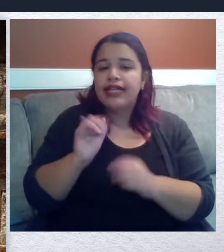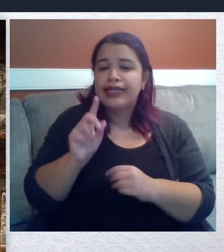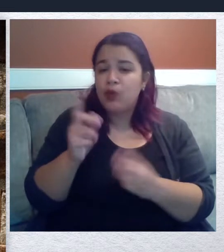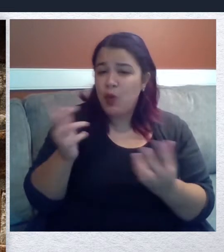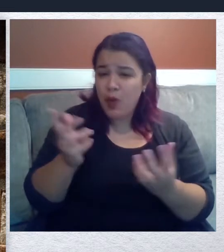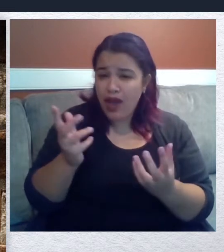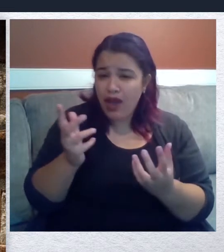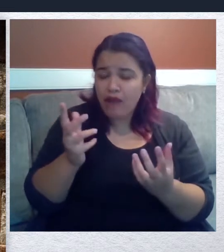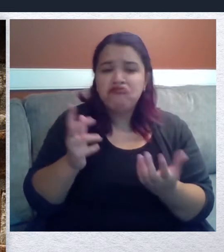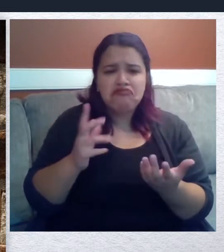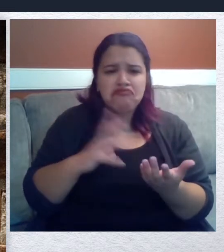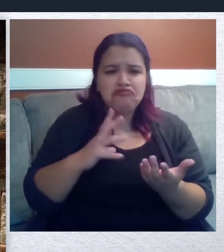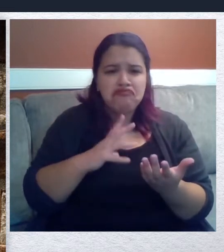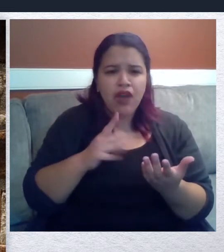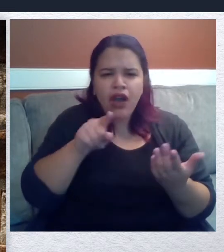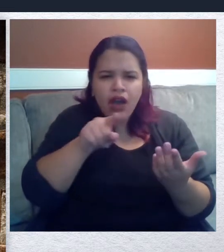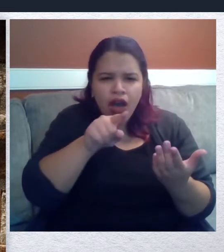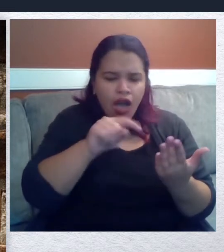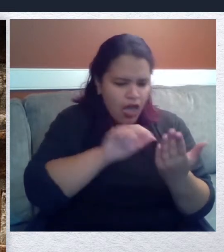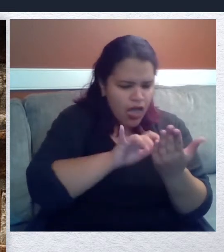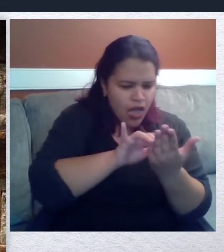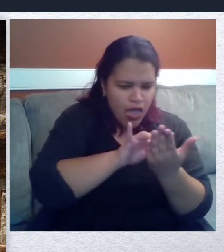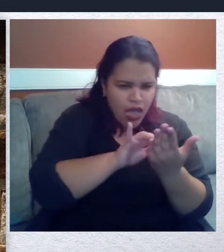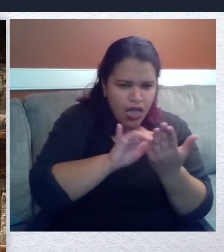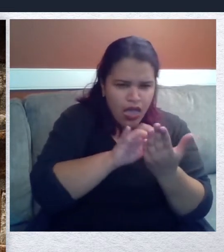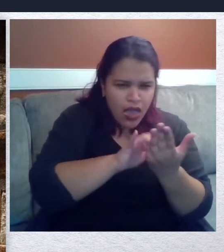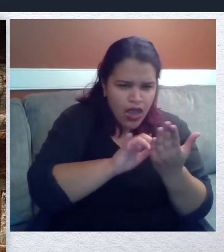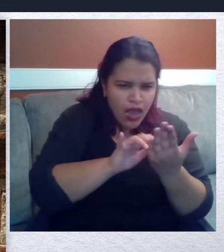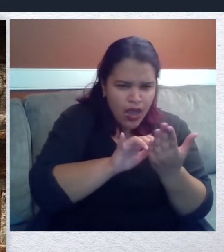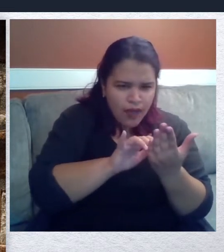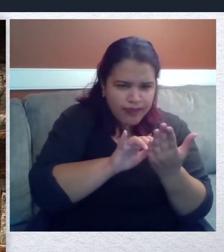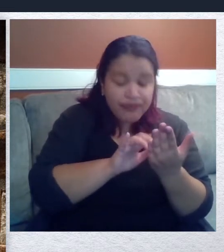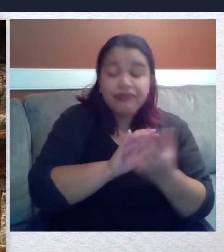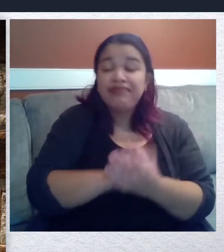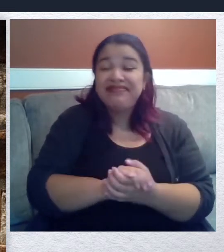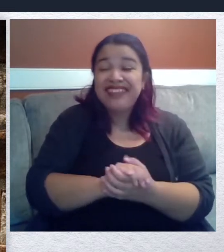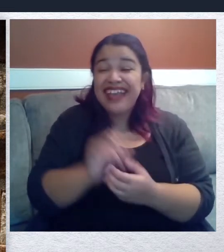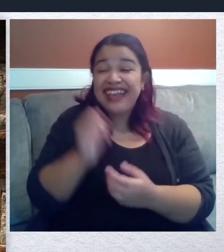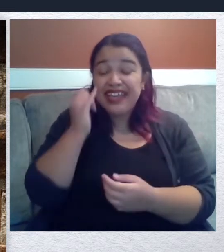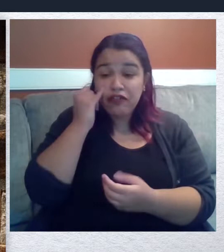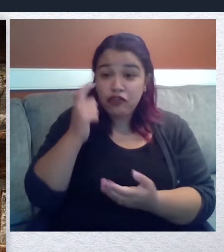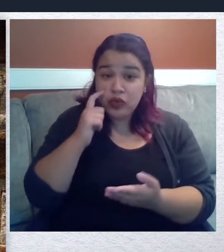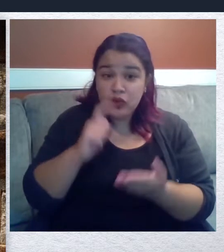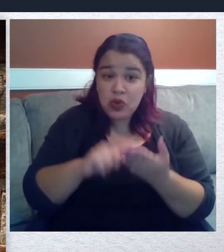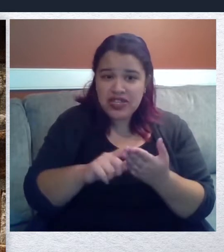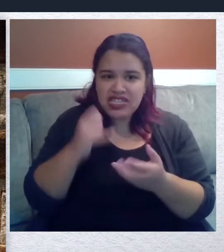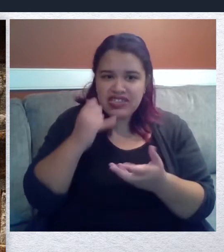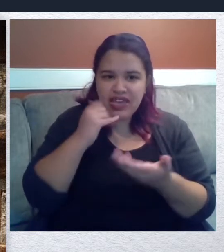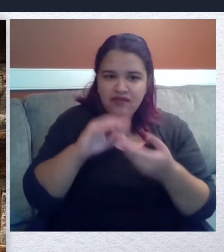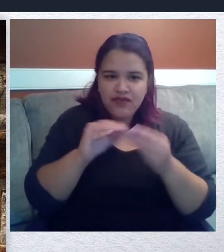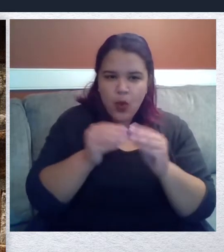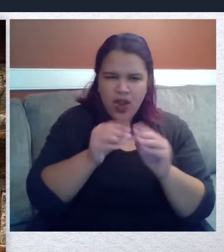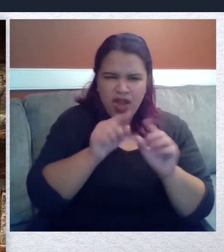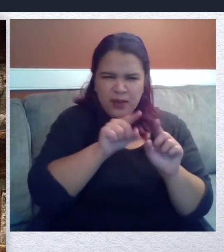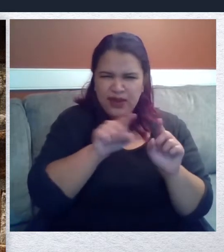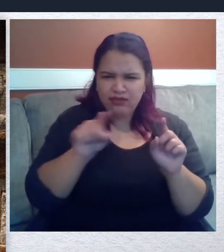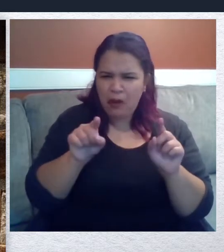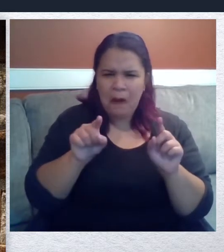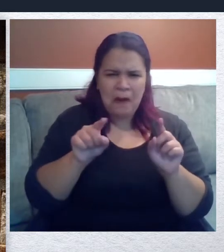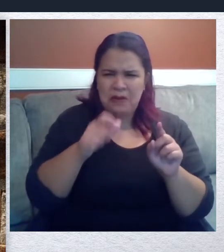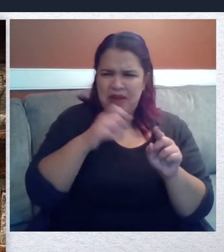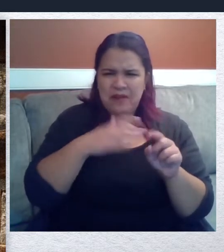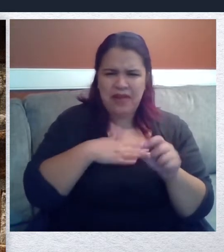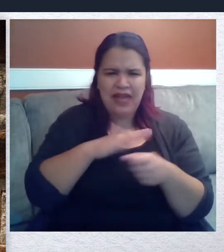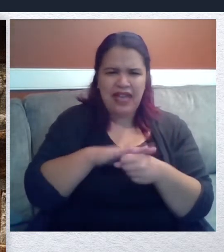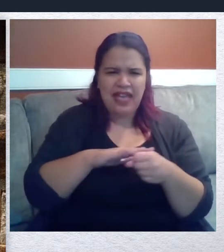local to you. If it is not, select local numbers to find one that is. Great